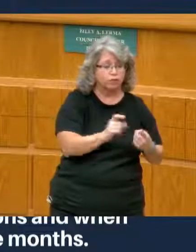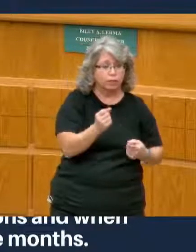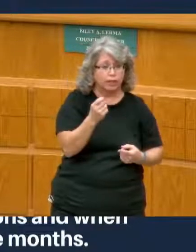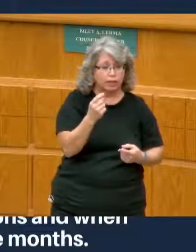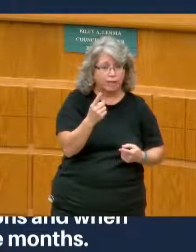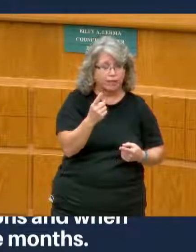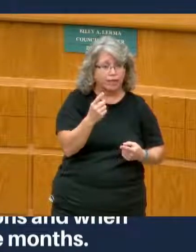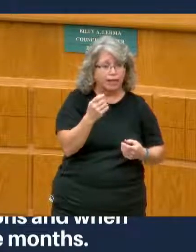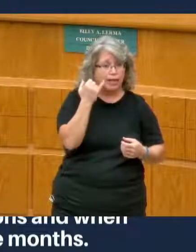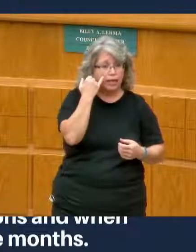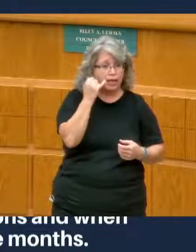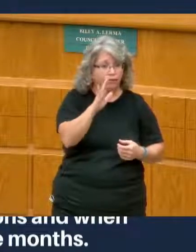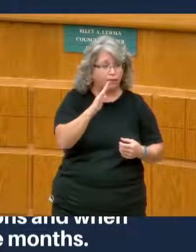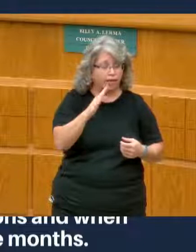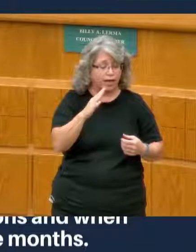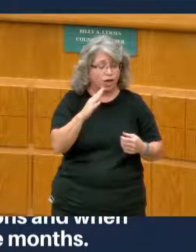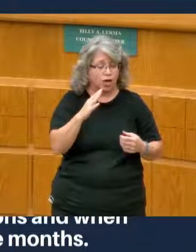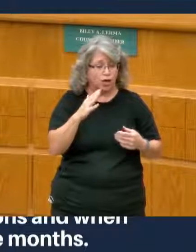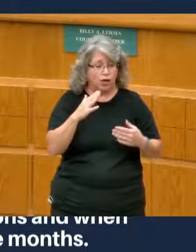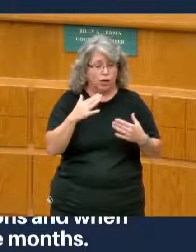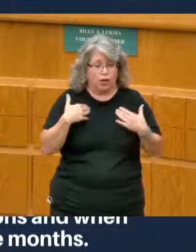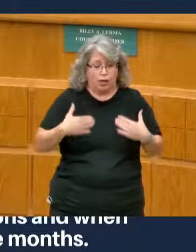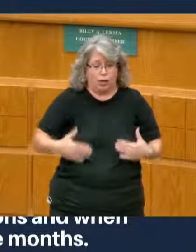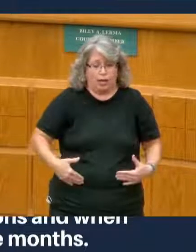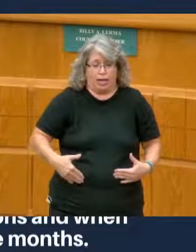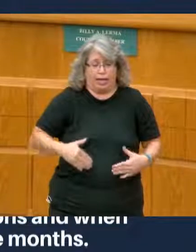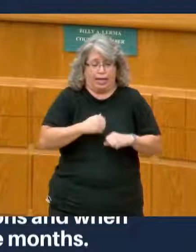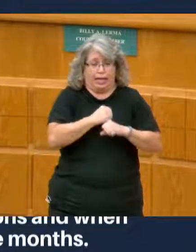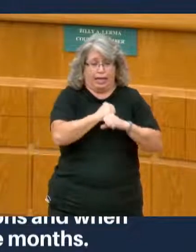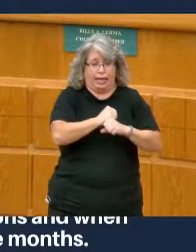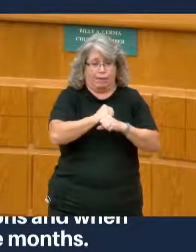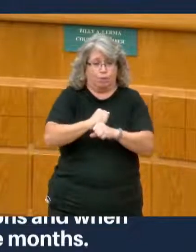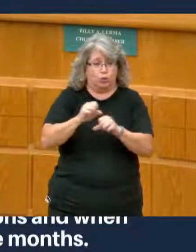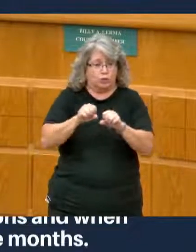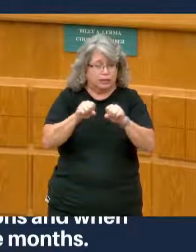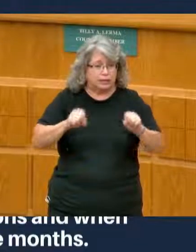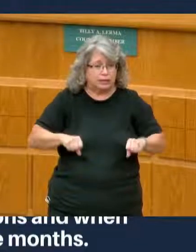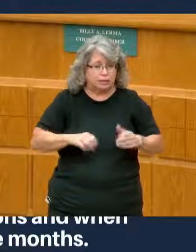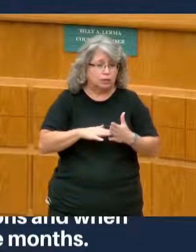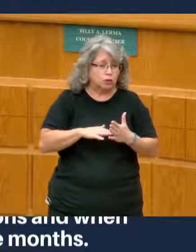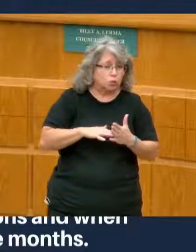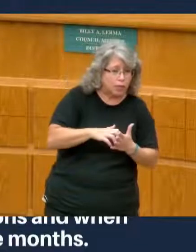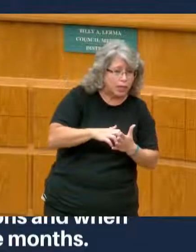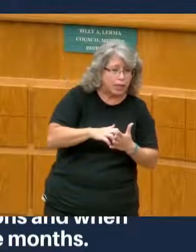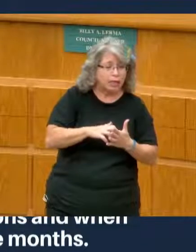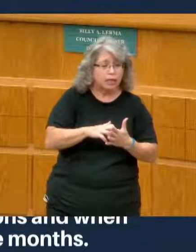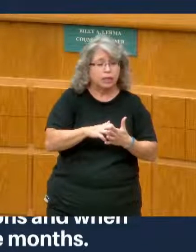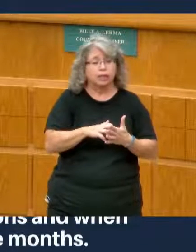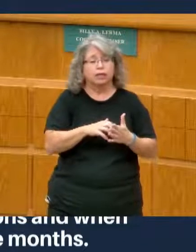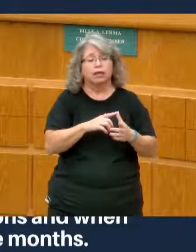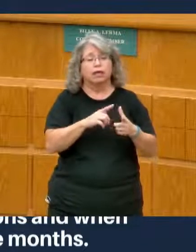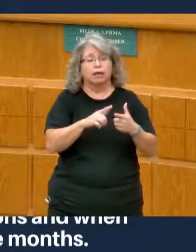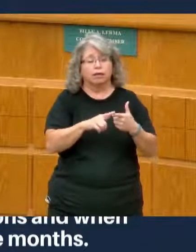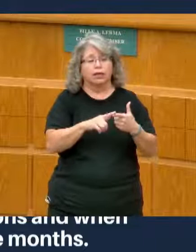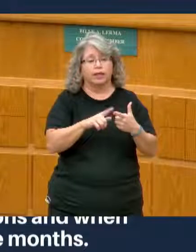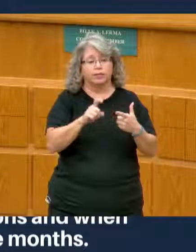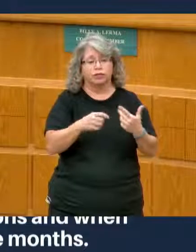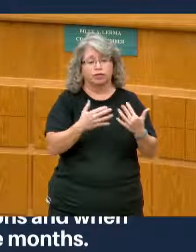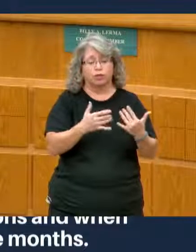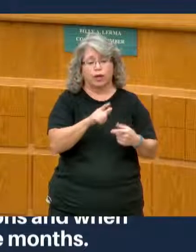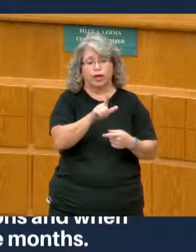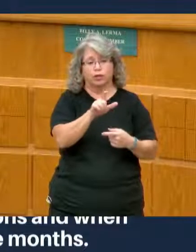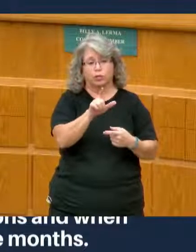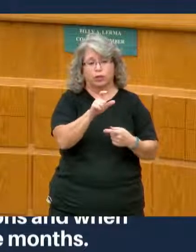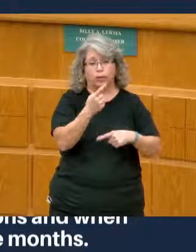an additional dose 28 days after their second Pfizer shot. So you get 1 dose, and then 21 days later, you